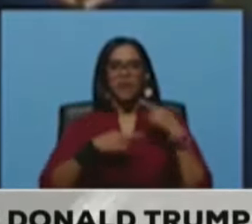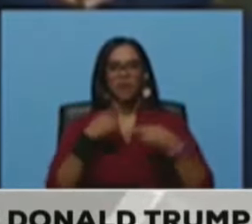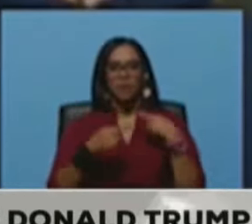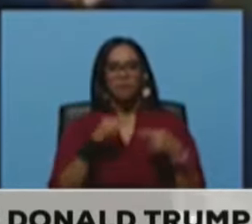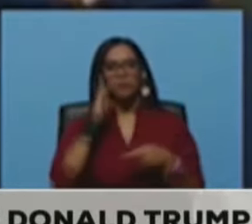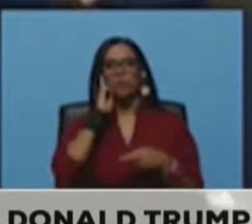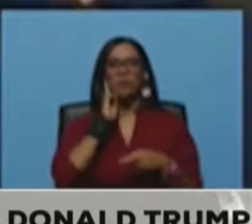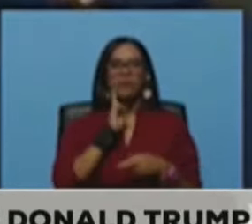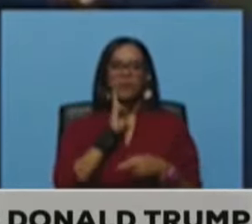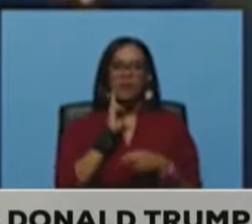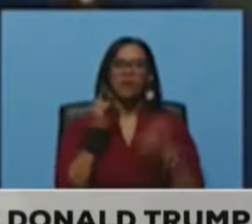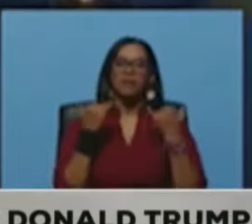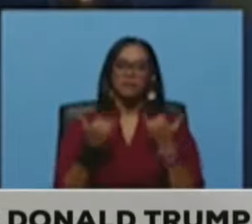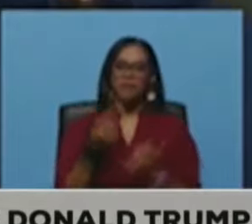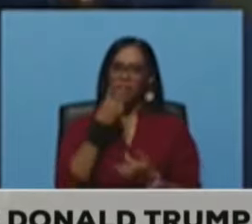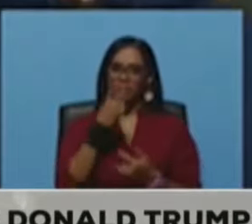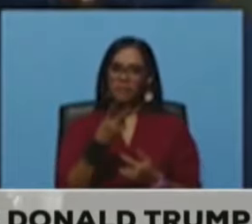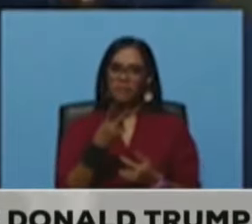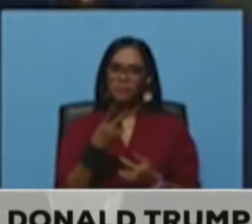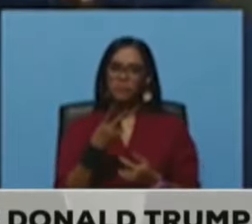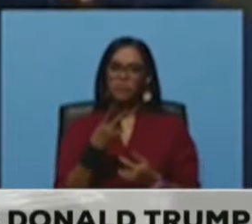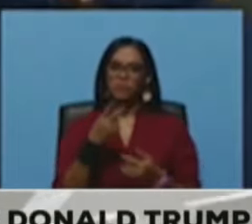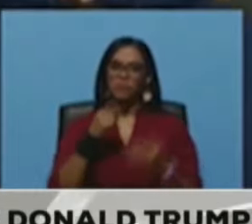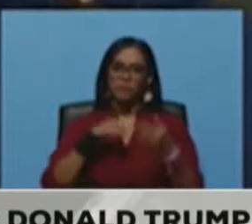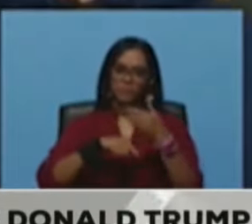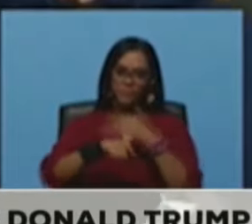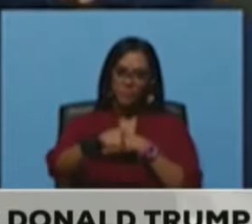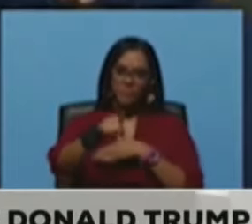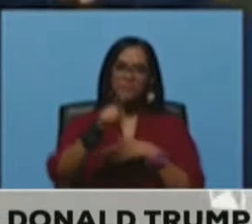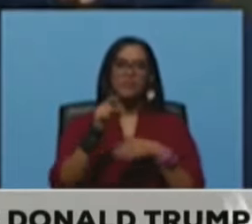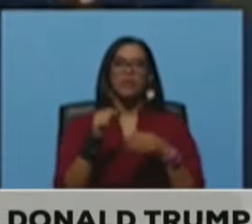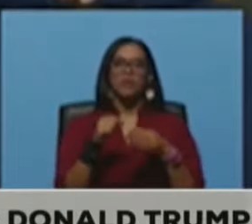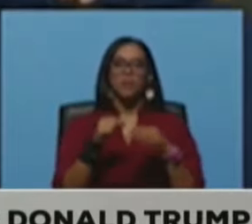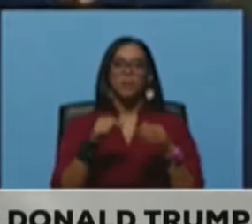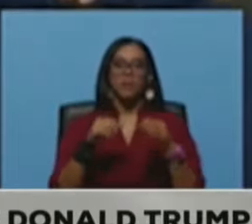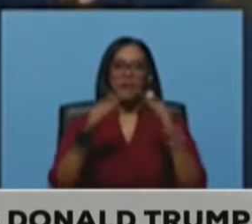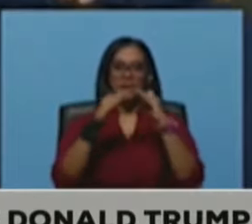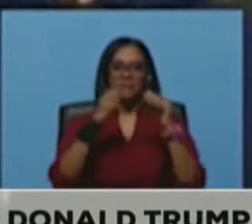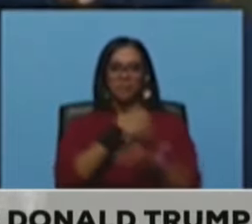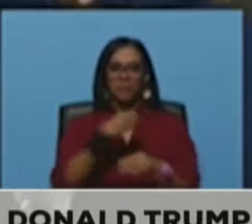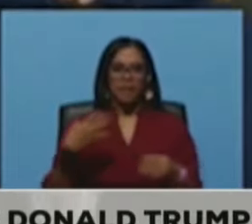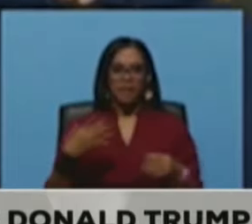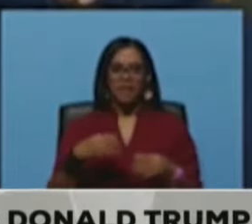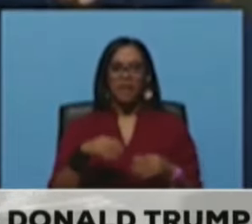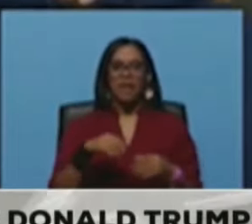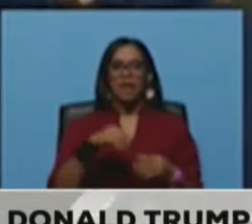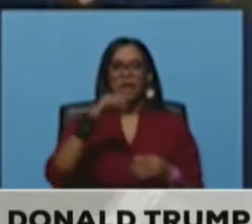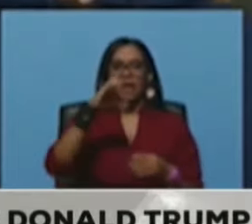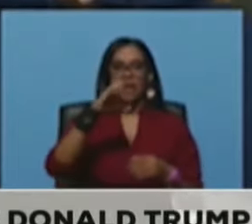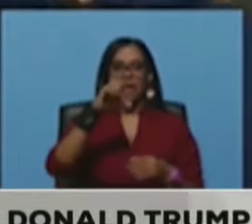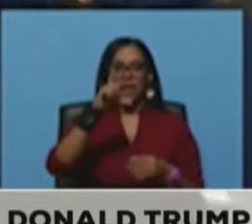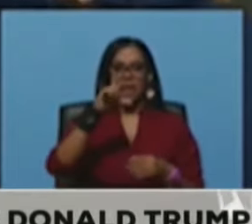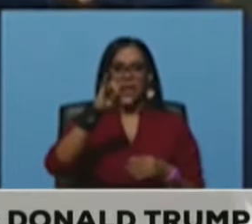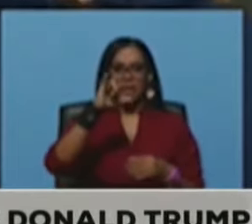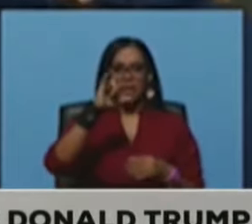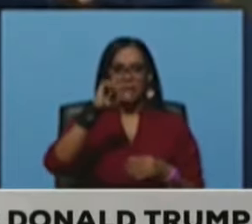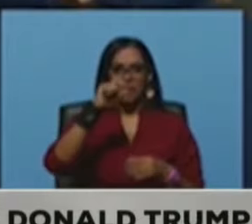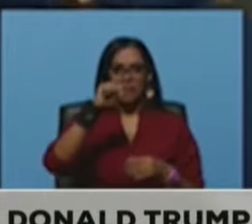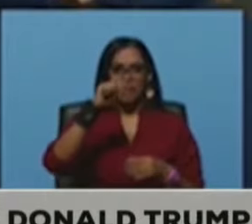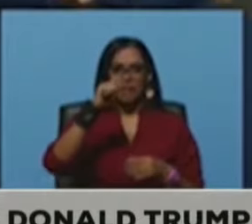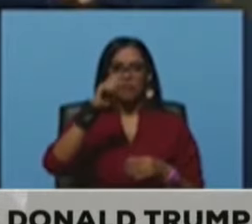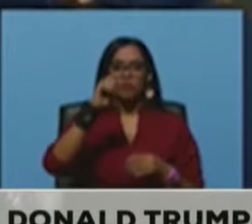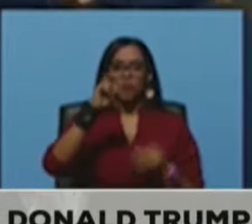8 years to the former president, Barack Obama the first, 4 years of the president, elect Donald Trump